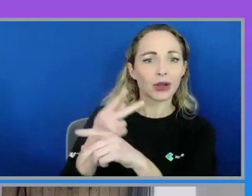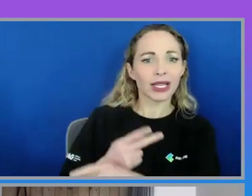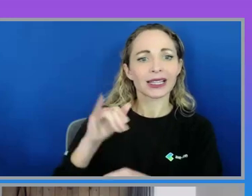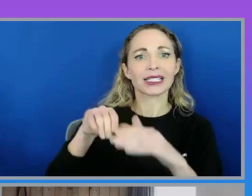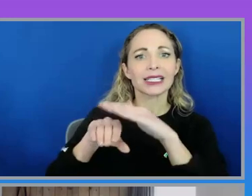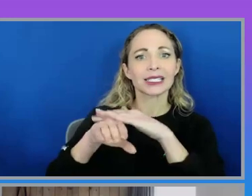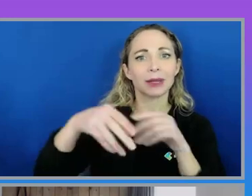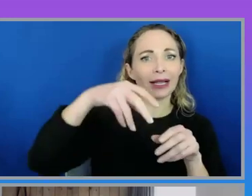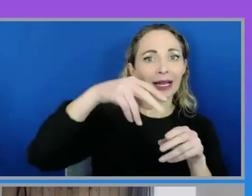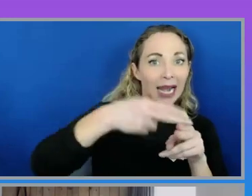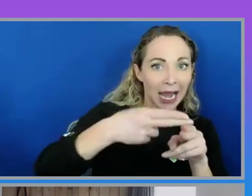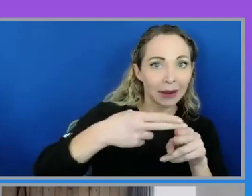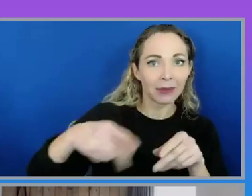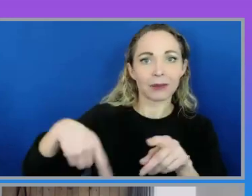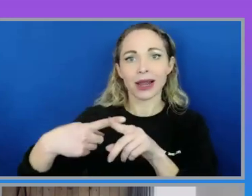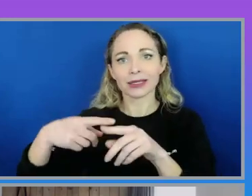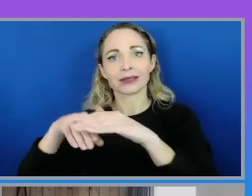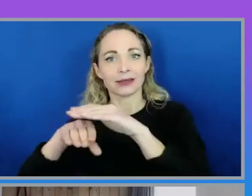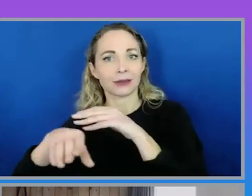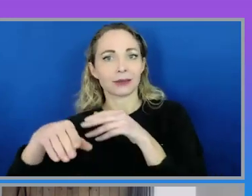name and the accessible description.